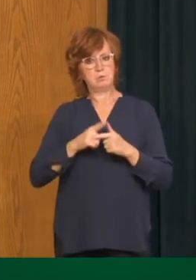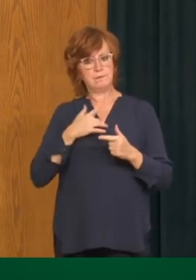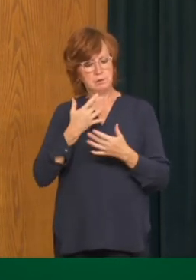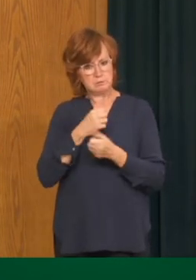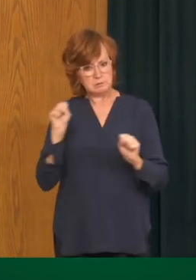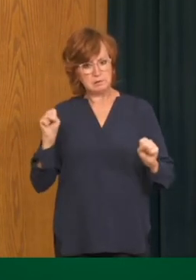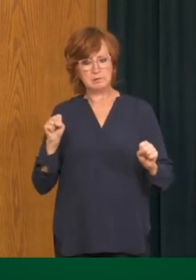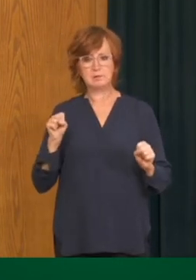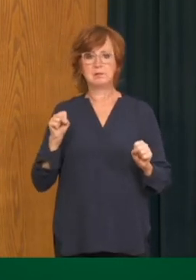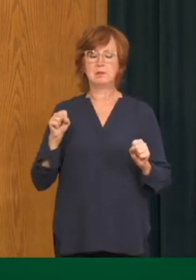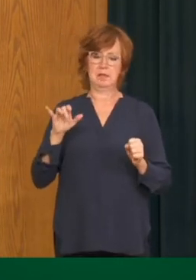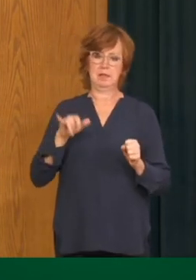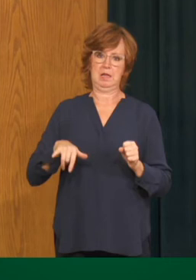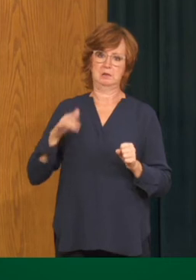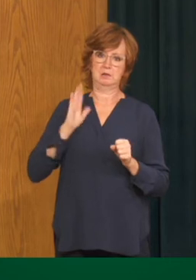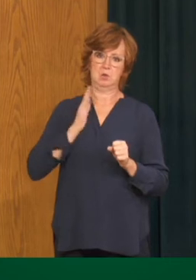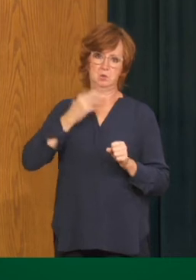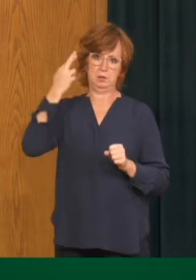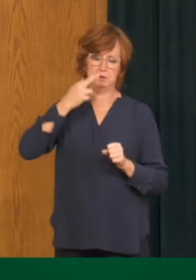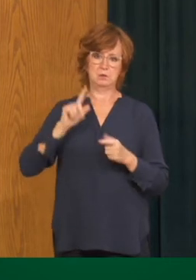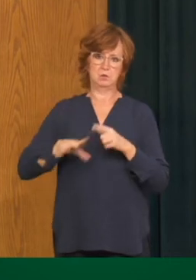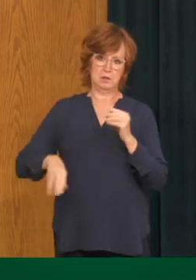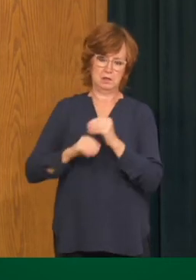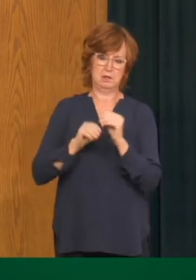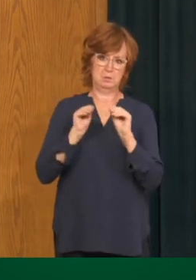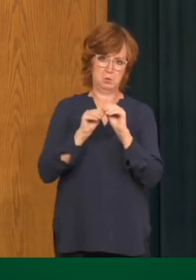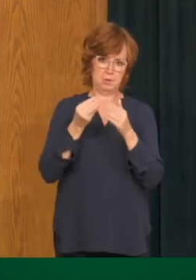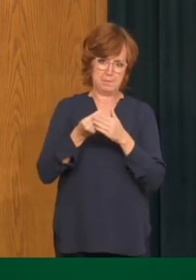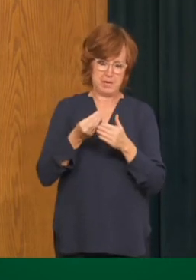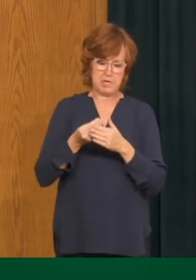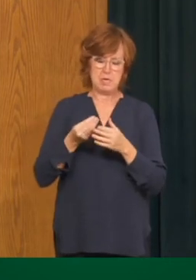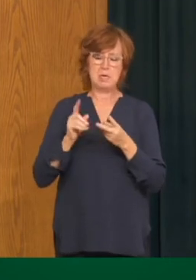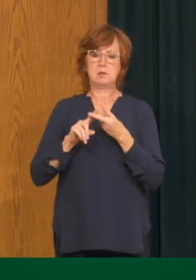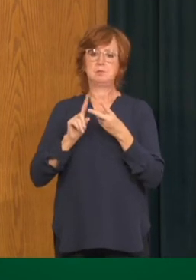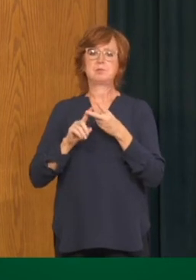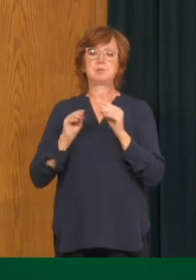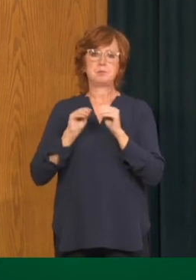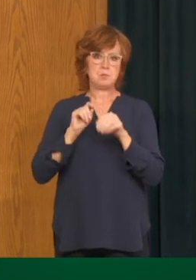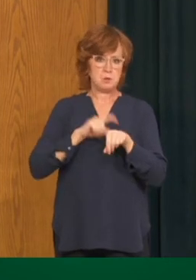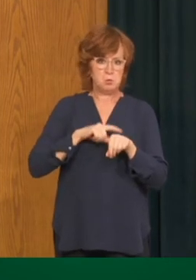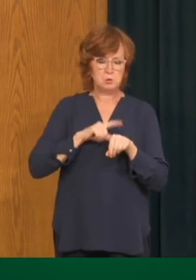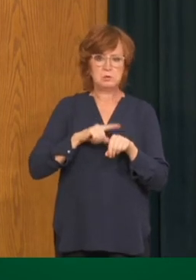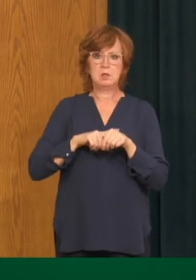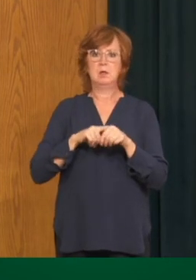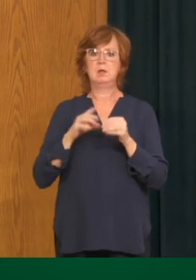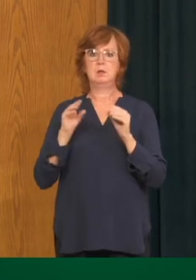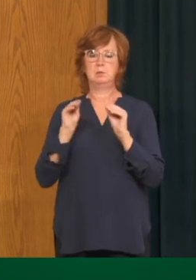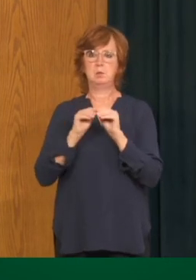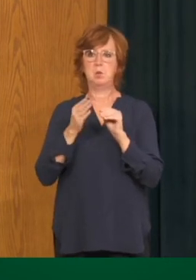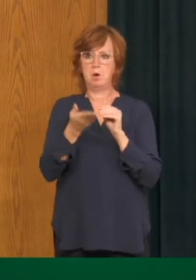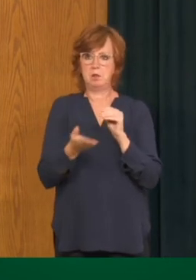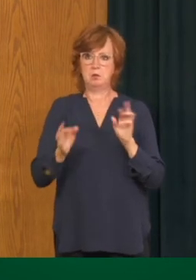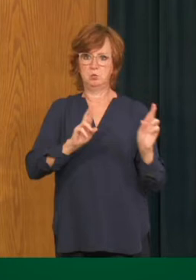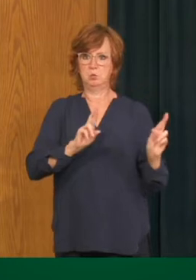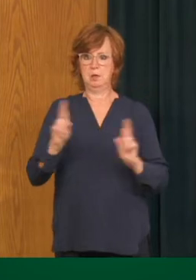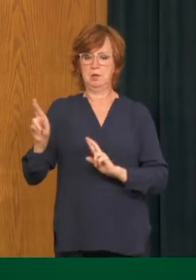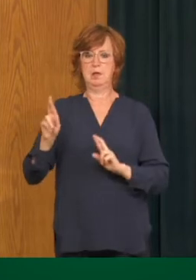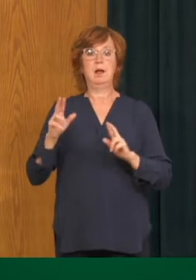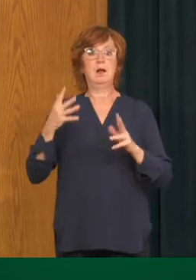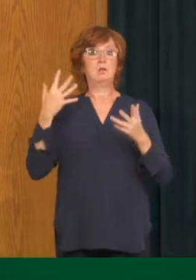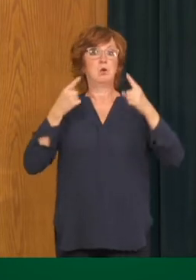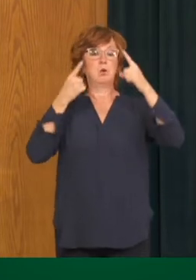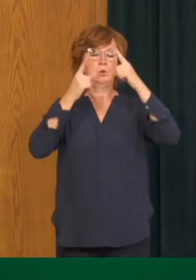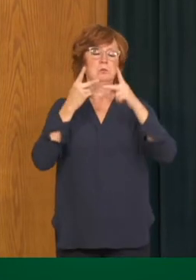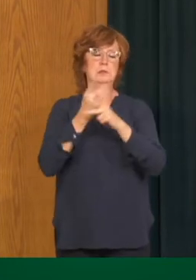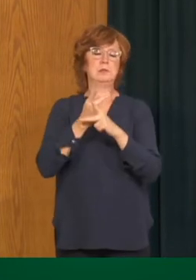information, more time, and more testing capacity to ensure a safe return to school for all of our students. So thank you